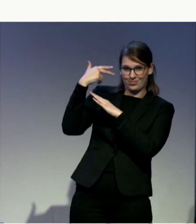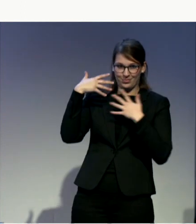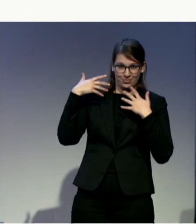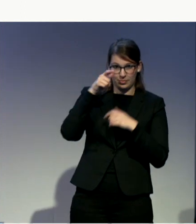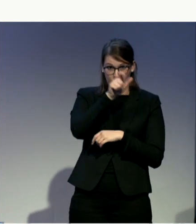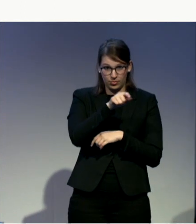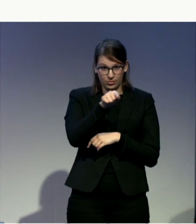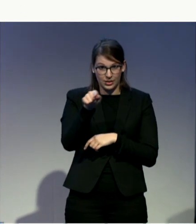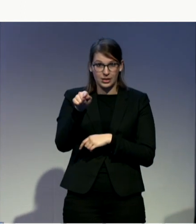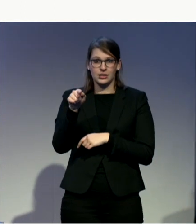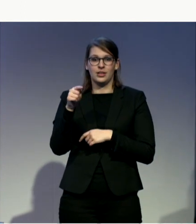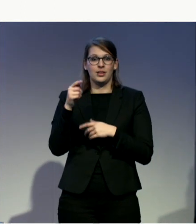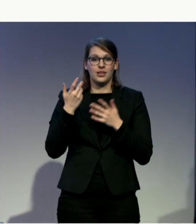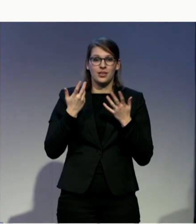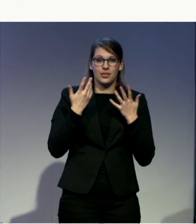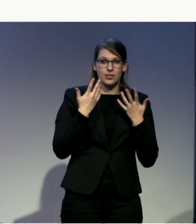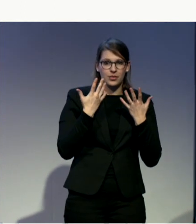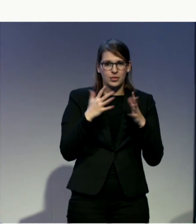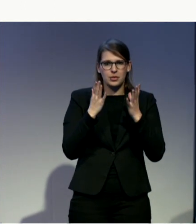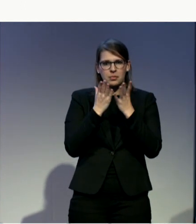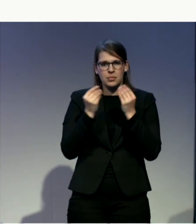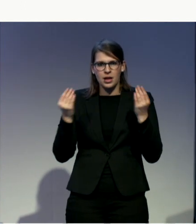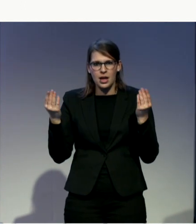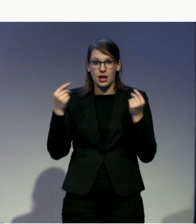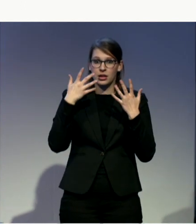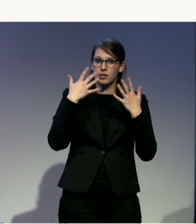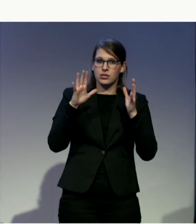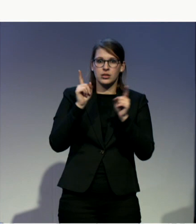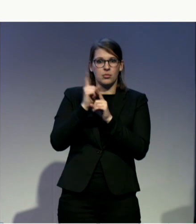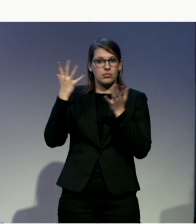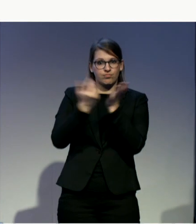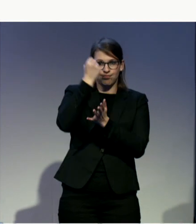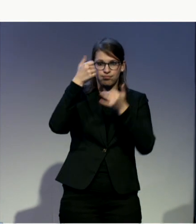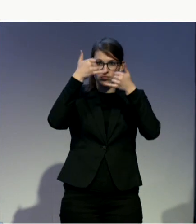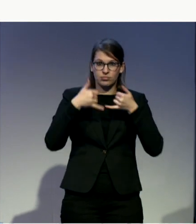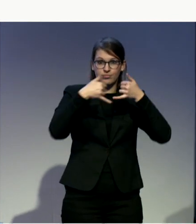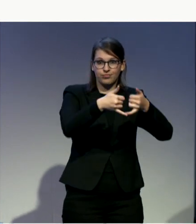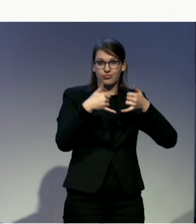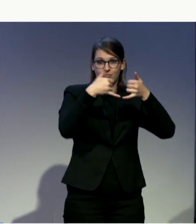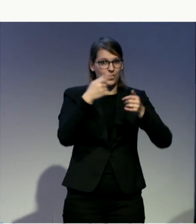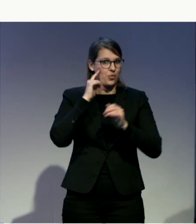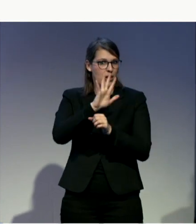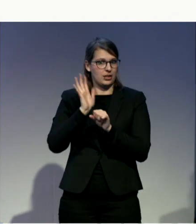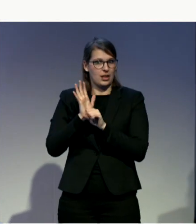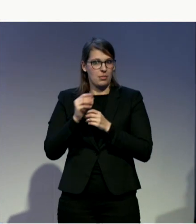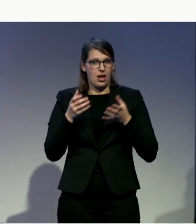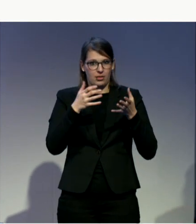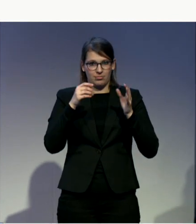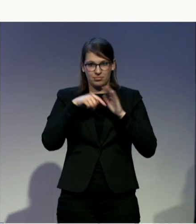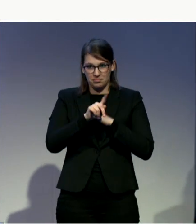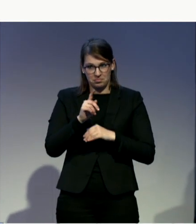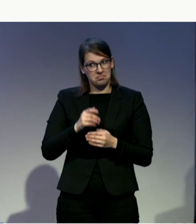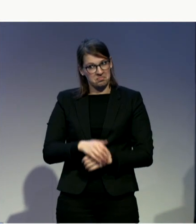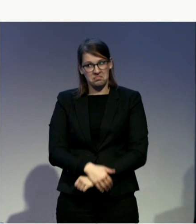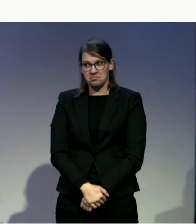numerous cinematic awards as a result of their performances in this film. So, in this